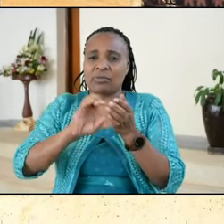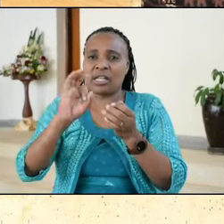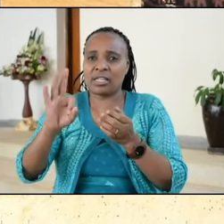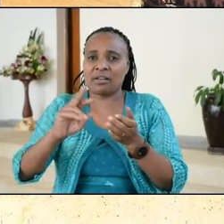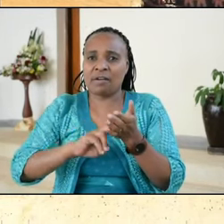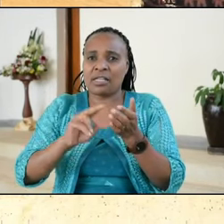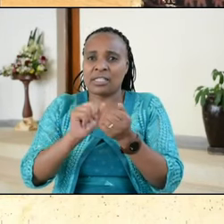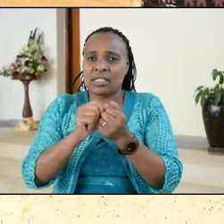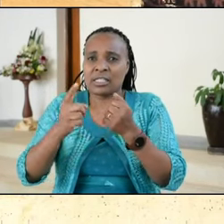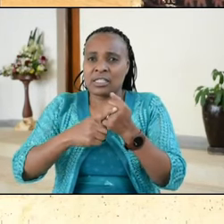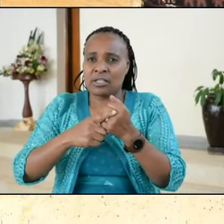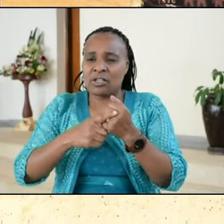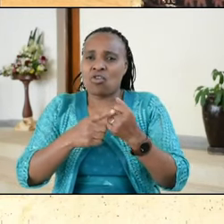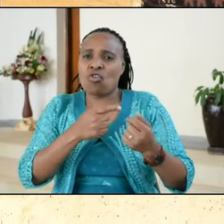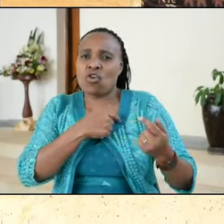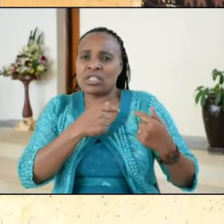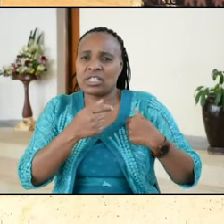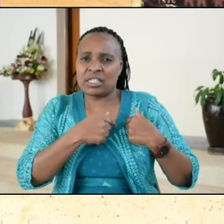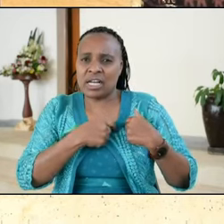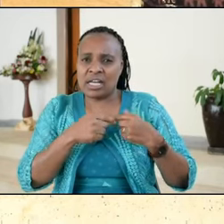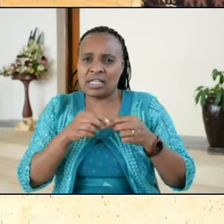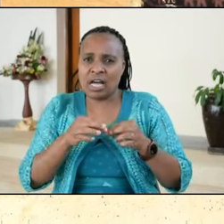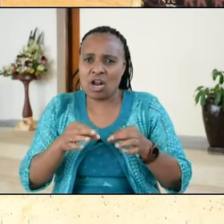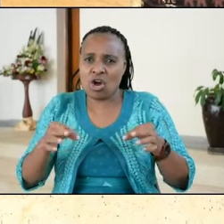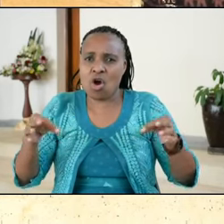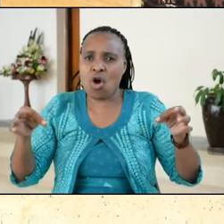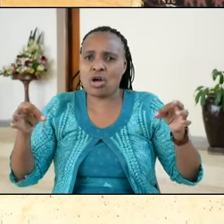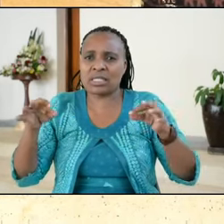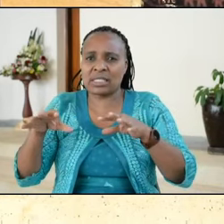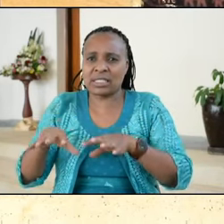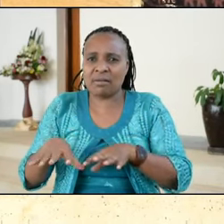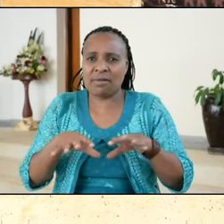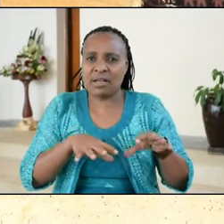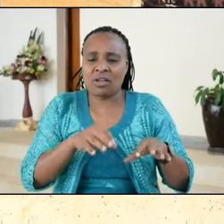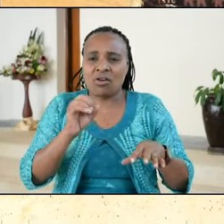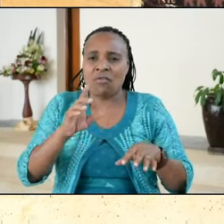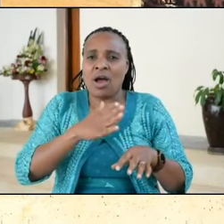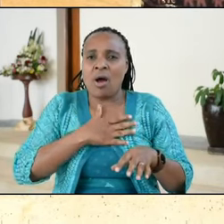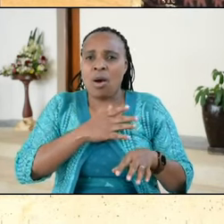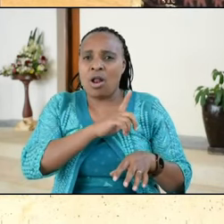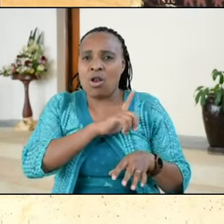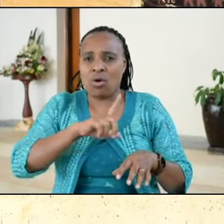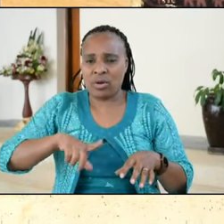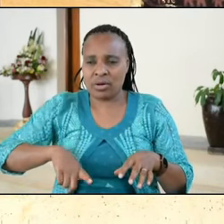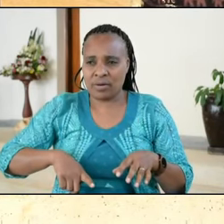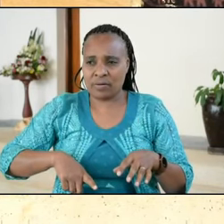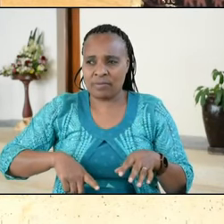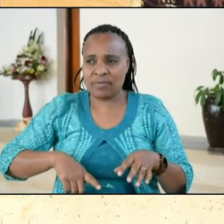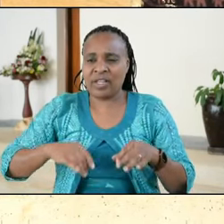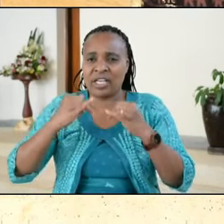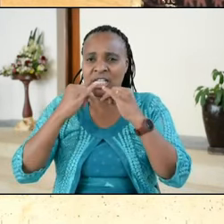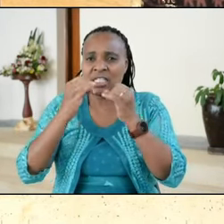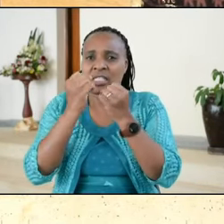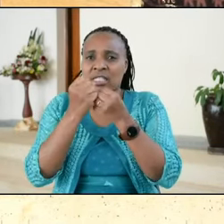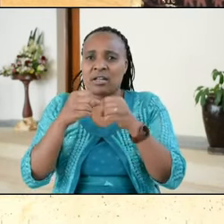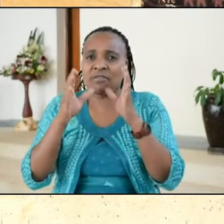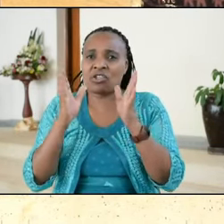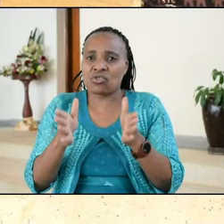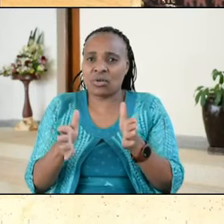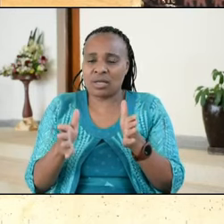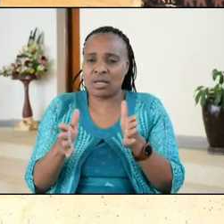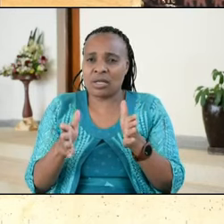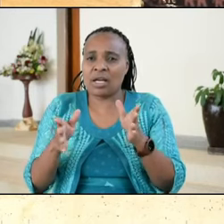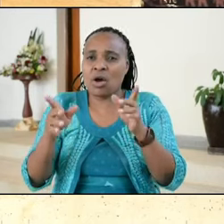3, 15 and 16. And consider that the long suffering of our Lord is salvation,